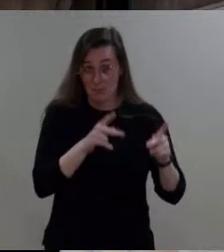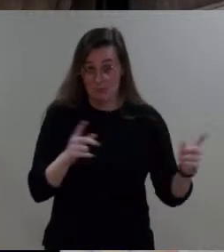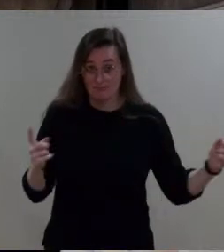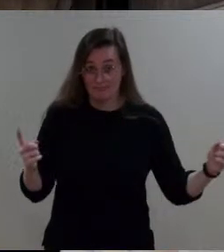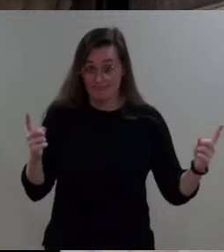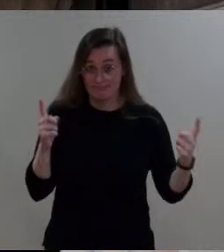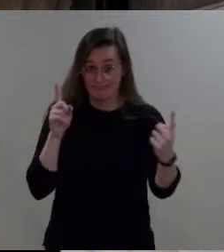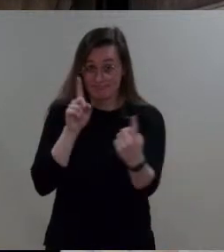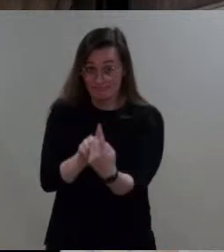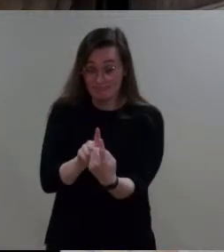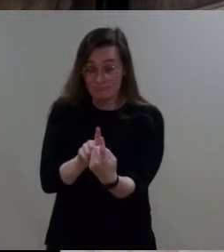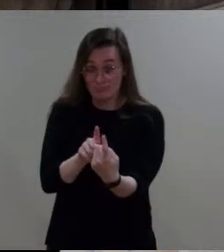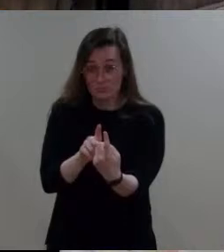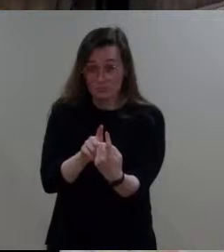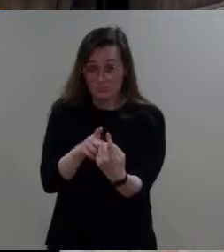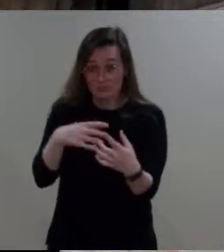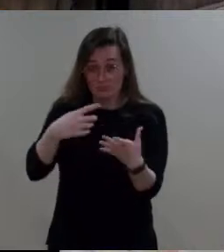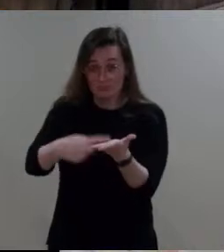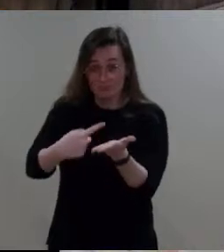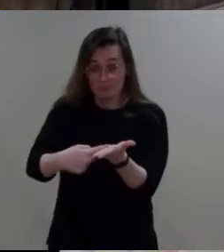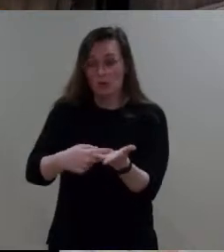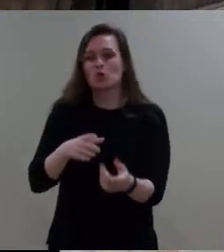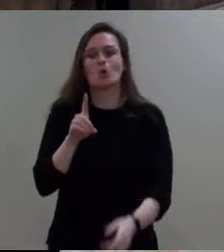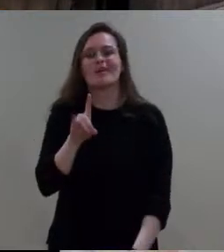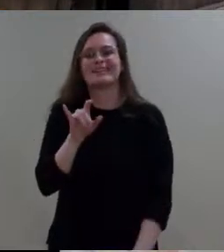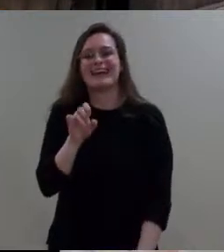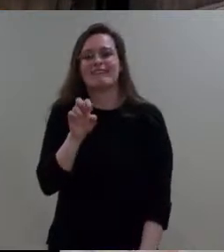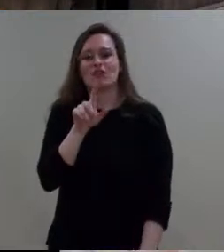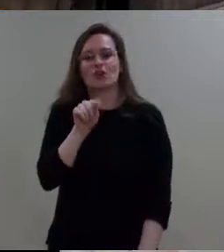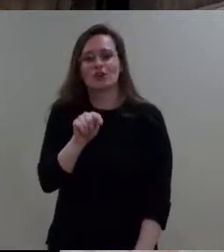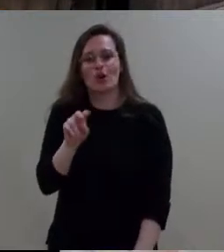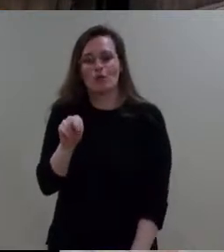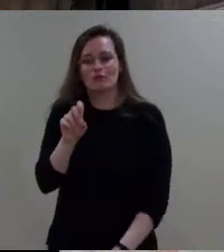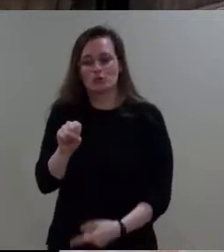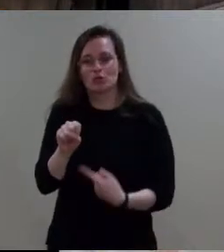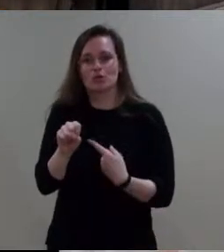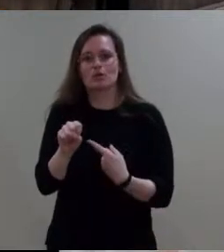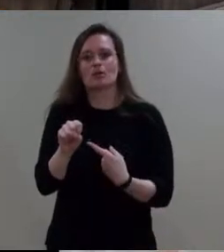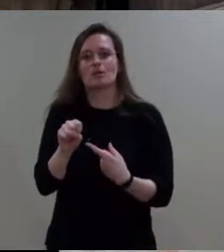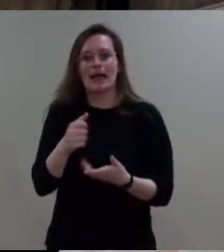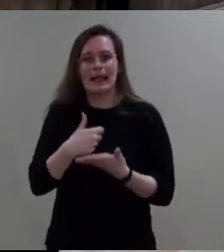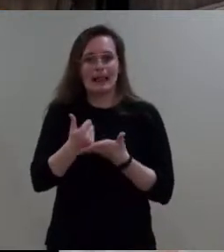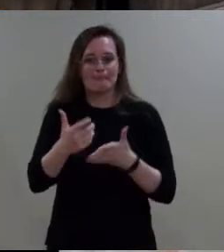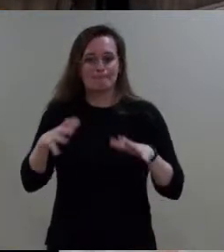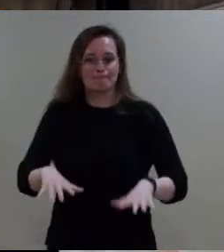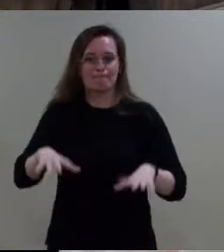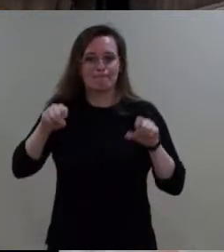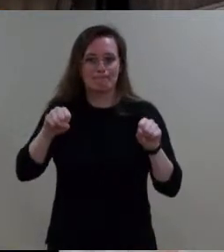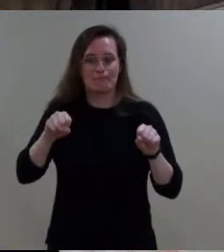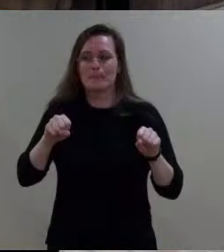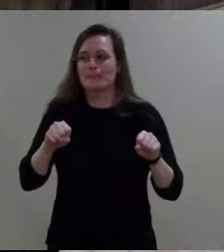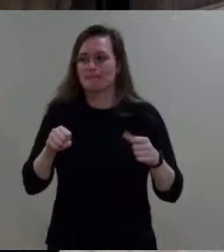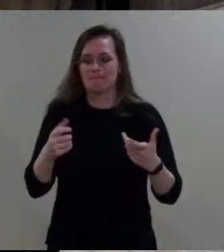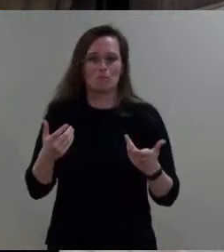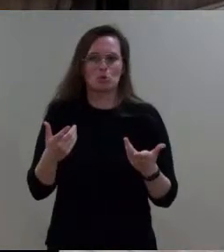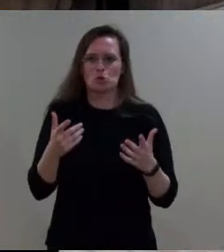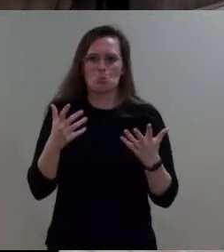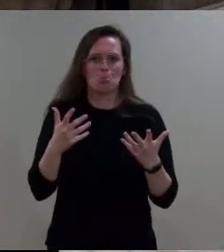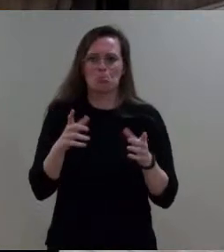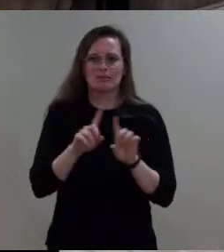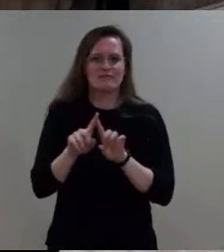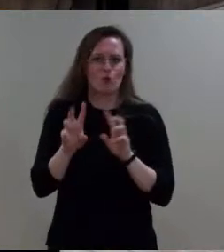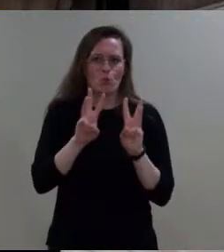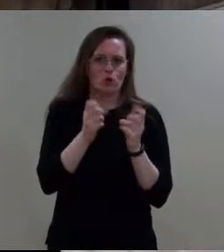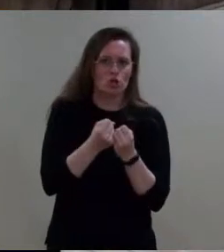that Divert Nova Scotia enrolls you in. So there's a lot of like workshops, sessions that you can